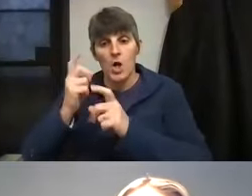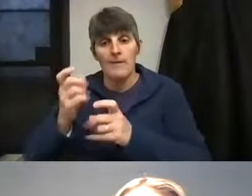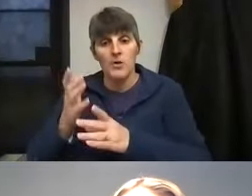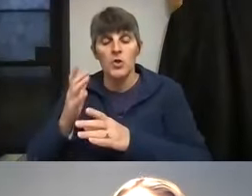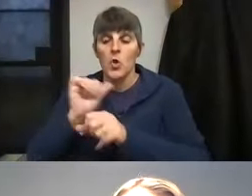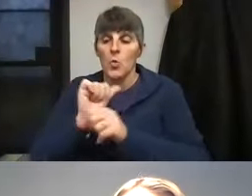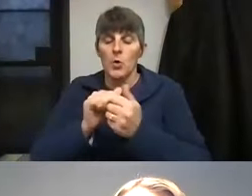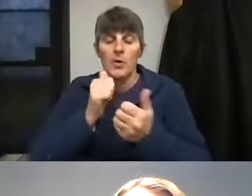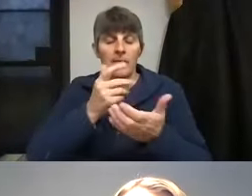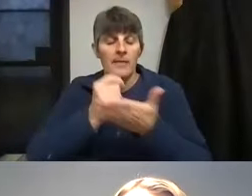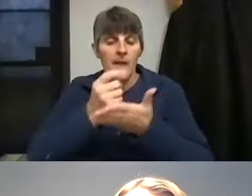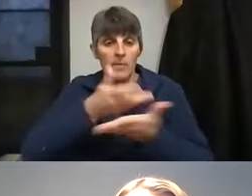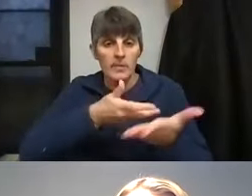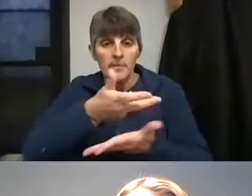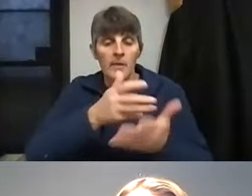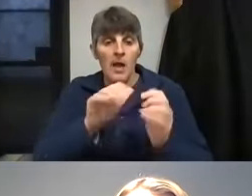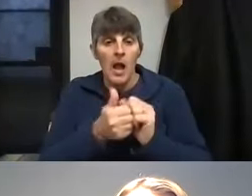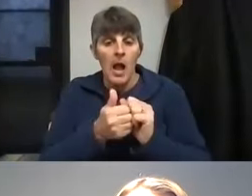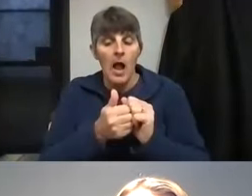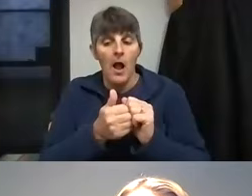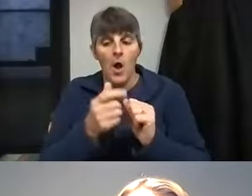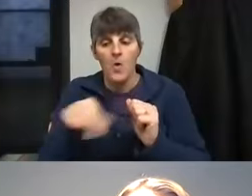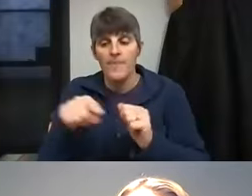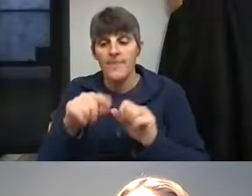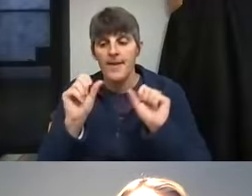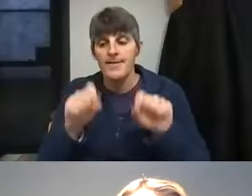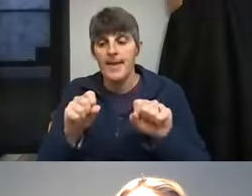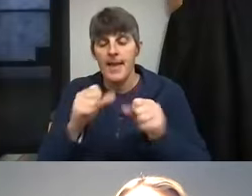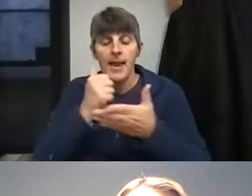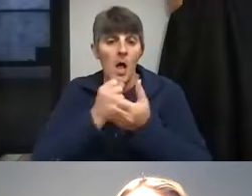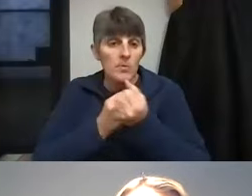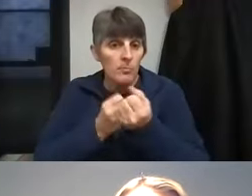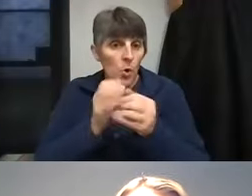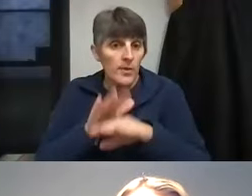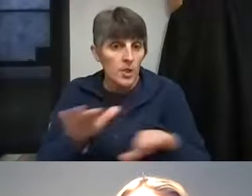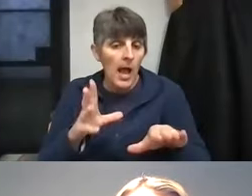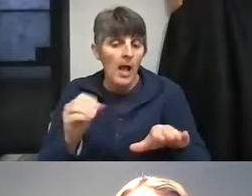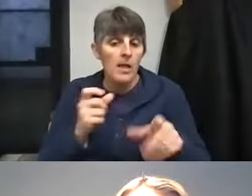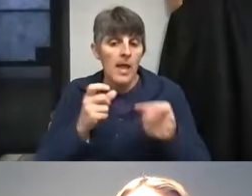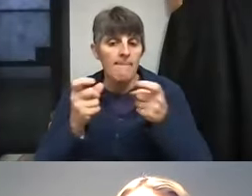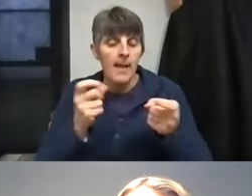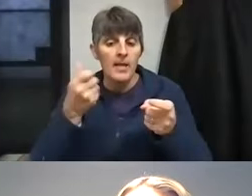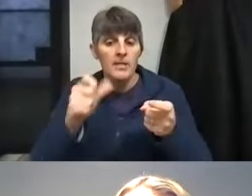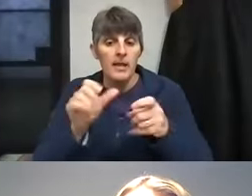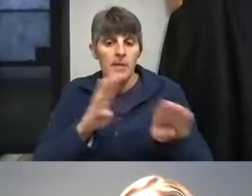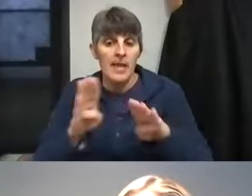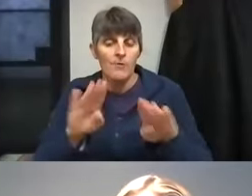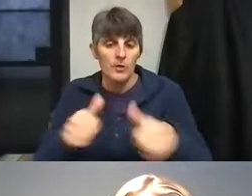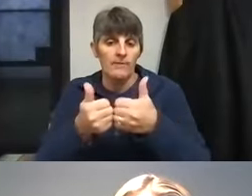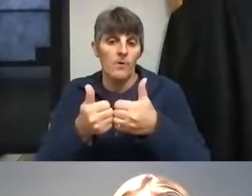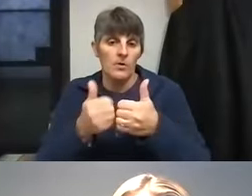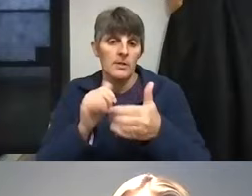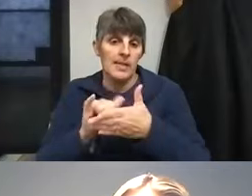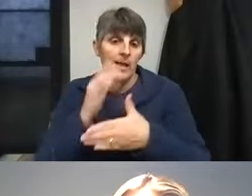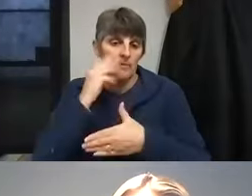a therapist on ways that they can help support their child and manage any behavioral difficulties that